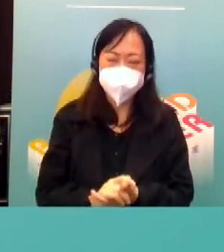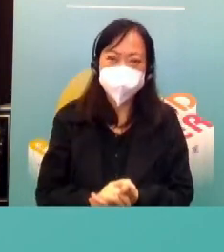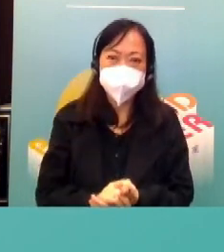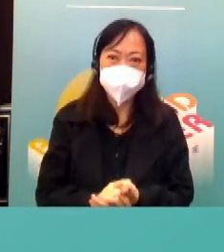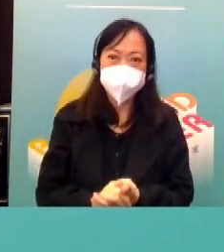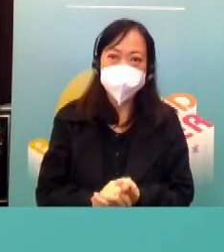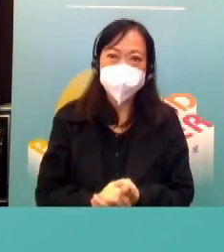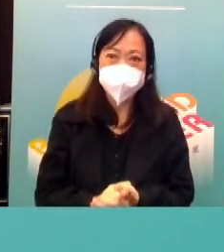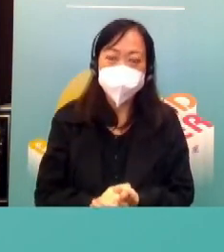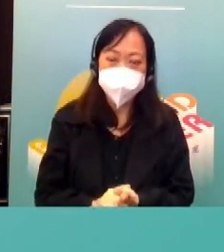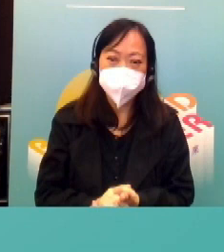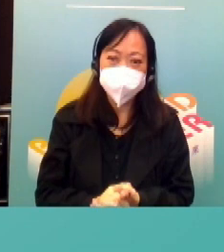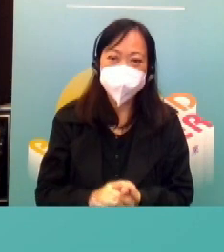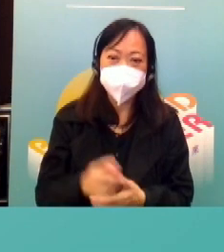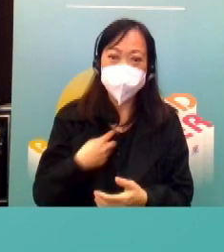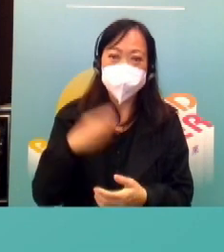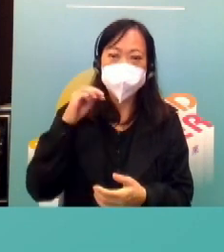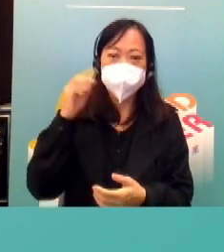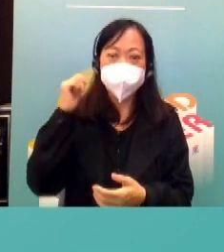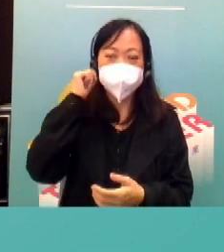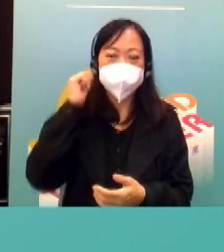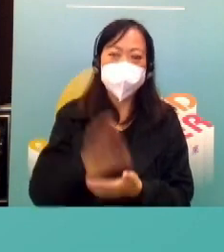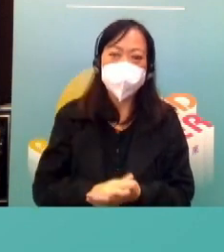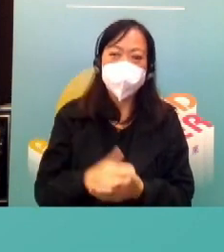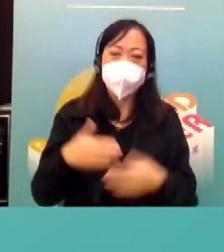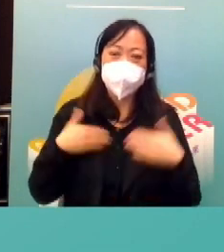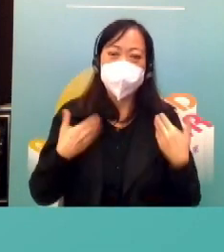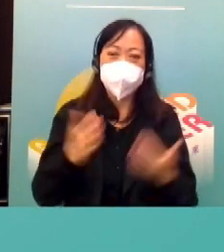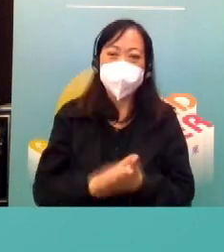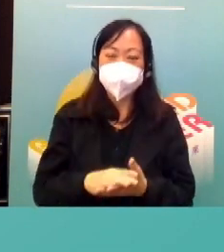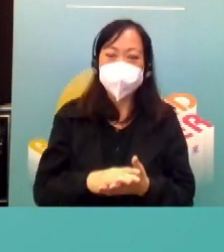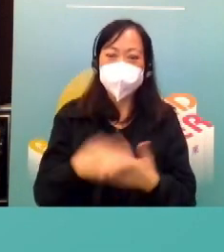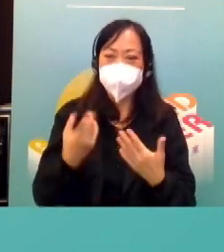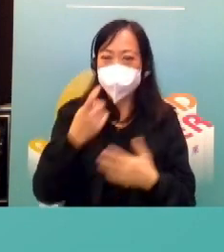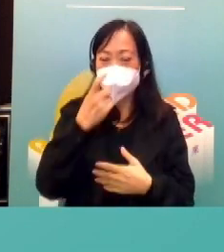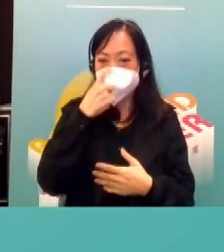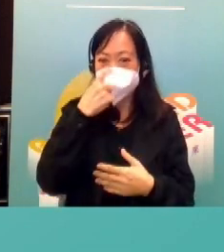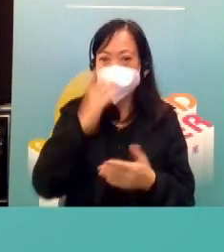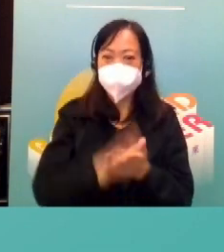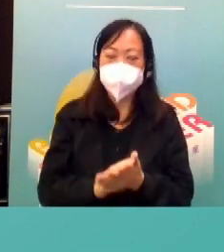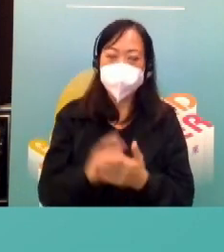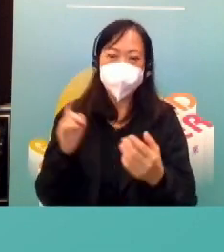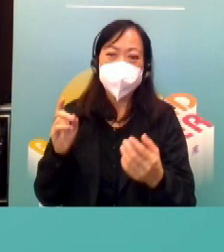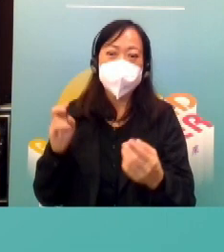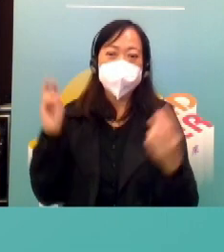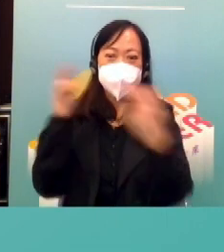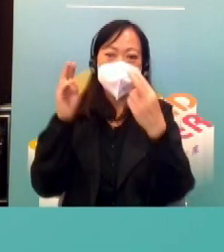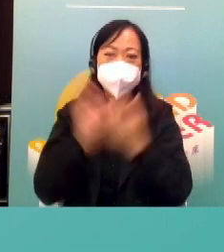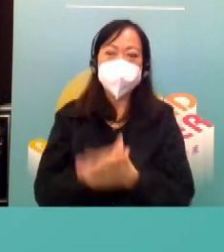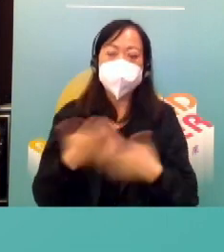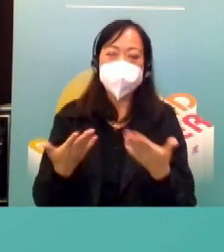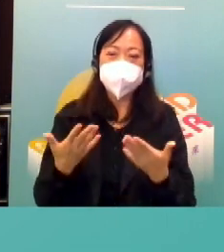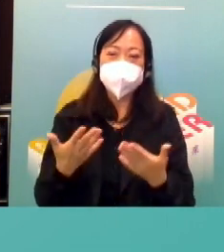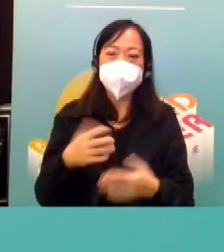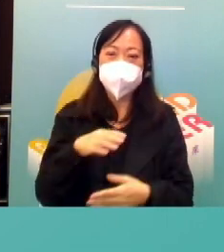is Maggie Liu. I am joining you from London and hoping to tell you a little bit about the firm that I work